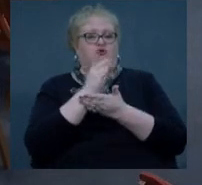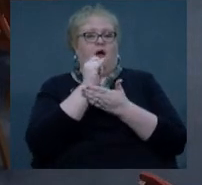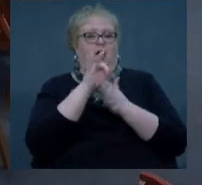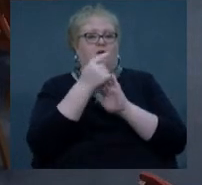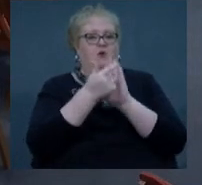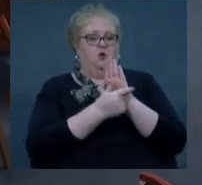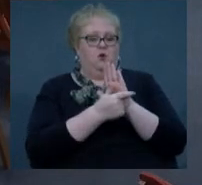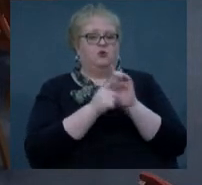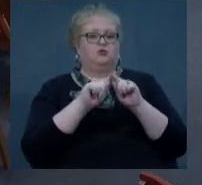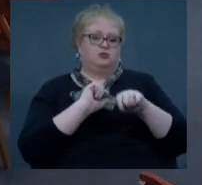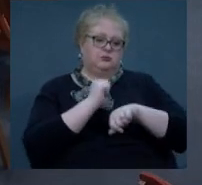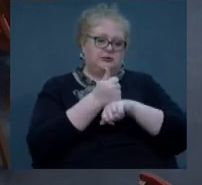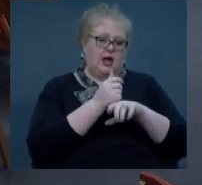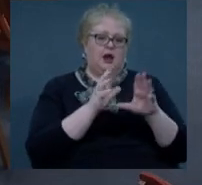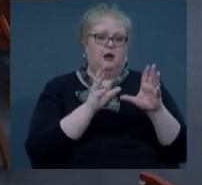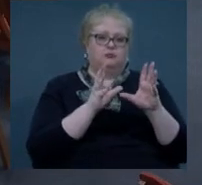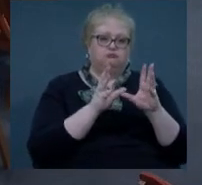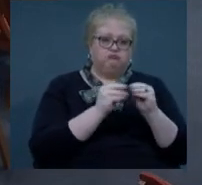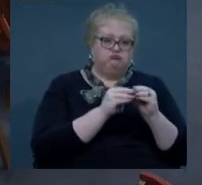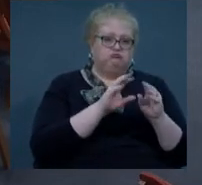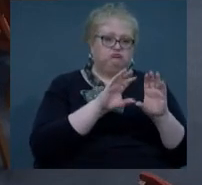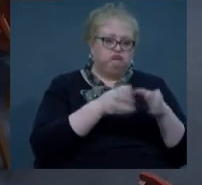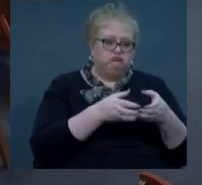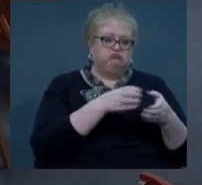and, do reports and studies.